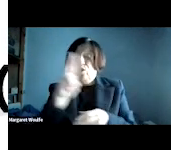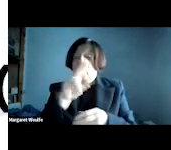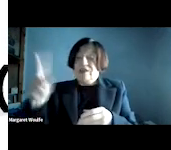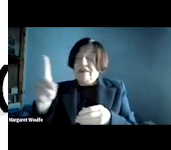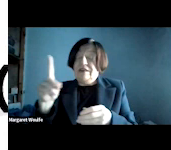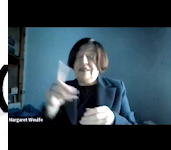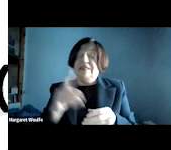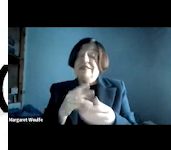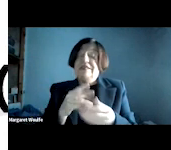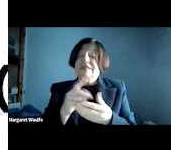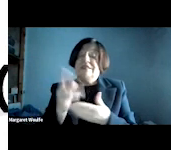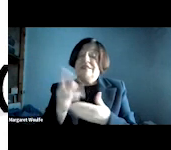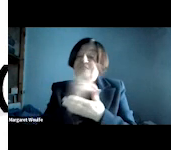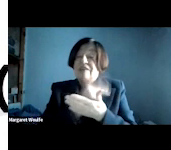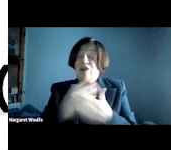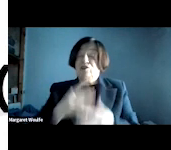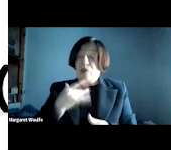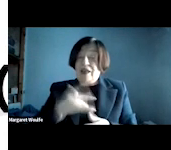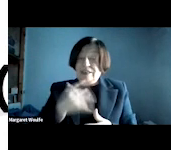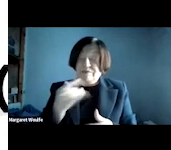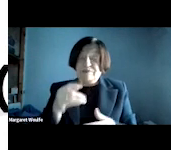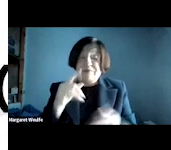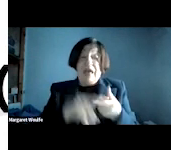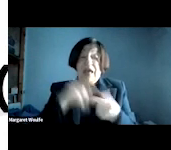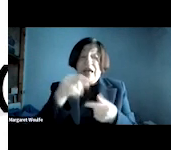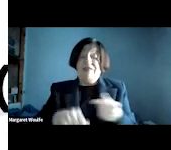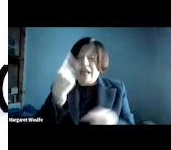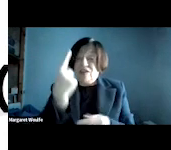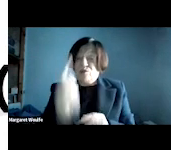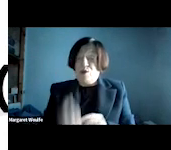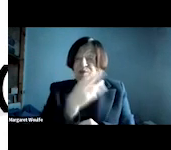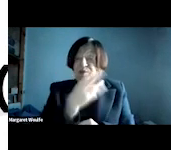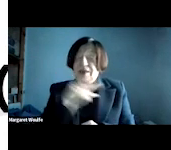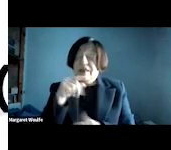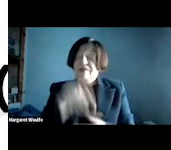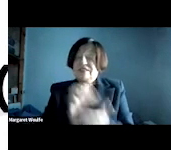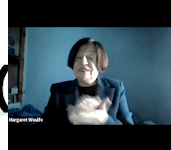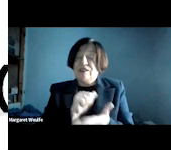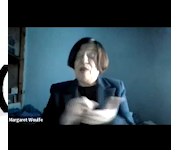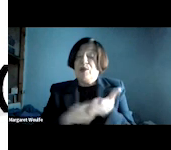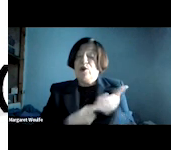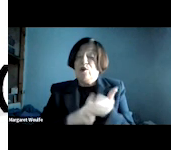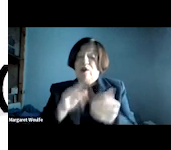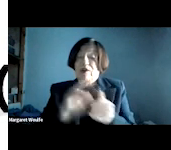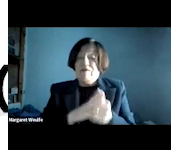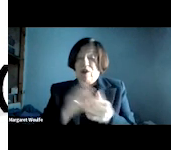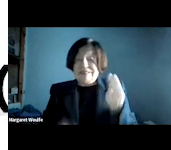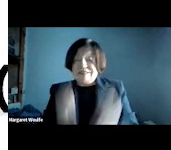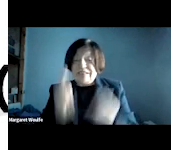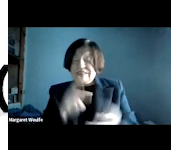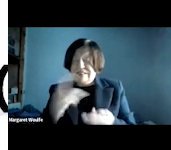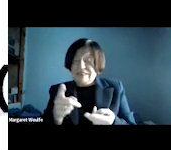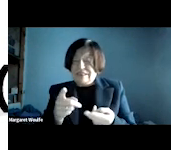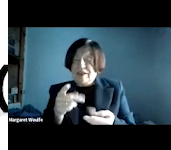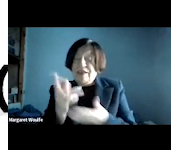dwellings. And the next slide, please. This document can be used for assessing the design of existing